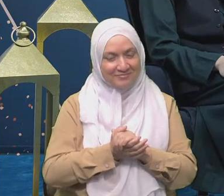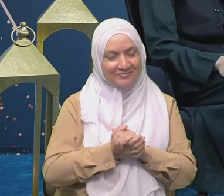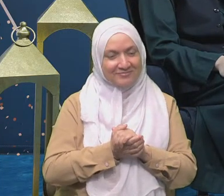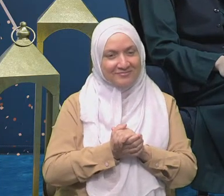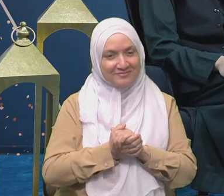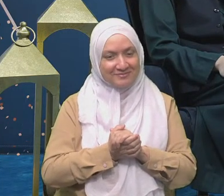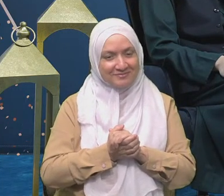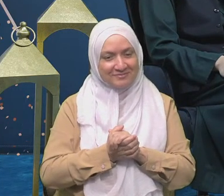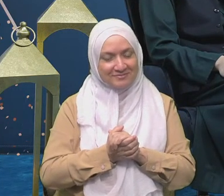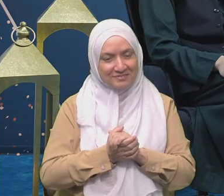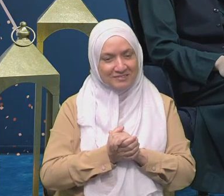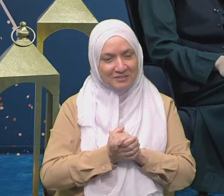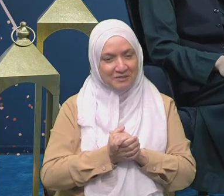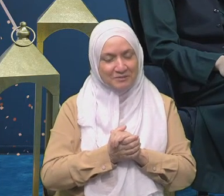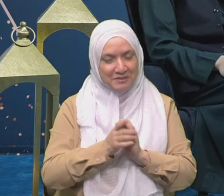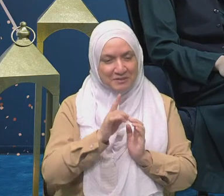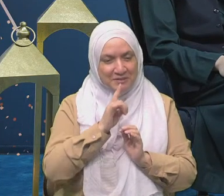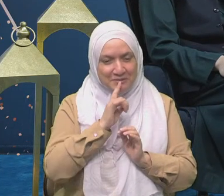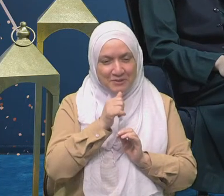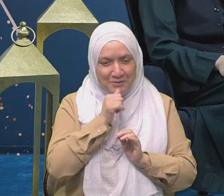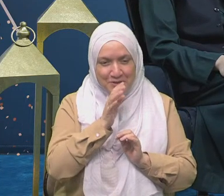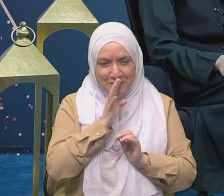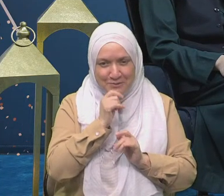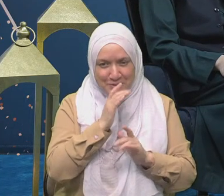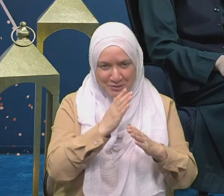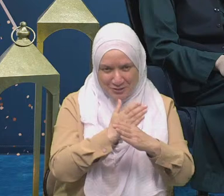subhanAllah, when he went through a really difficult time,